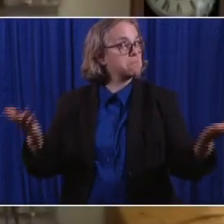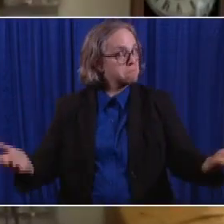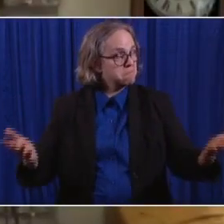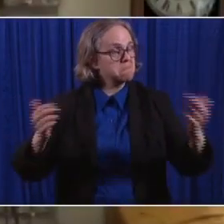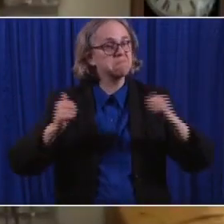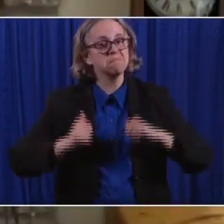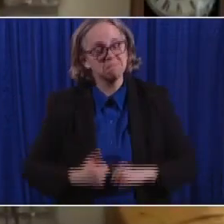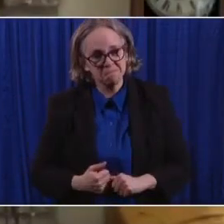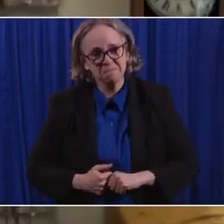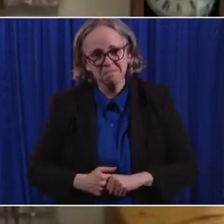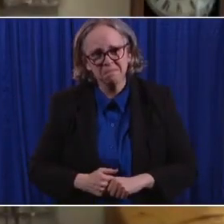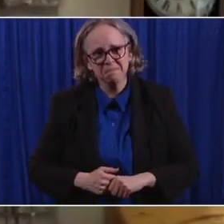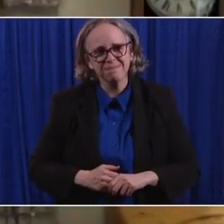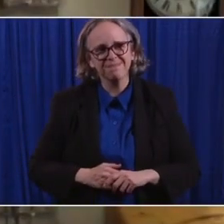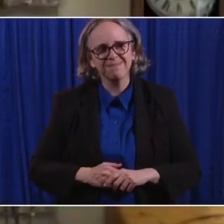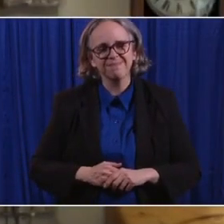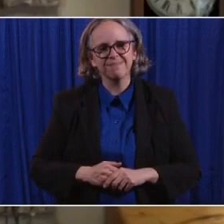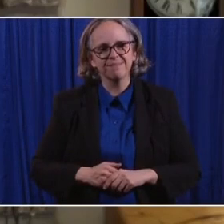We'll go to the next one, Eric.